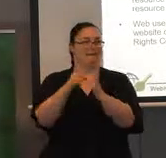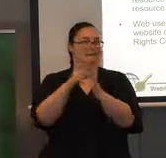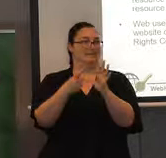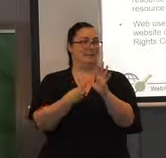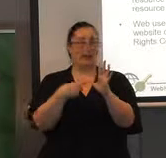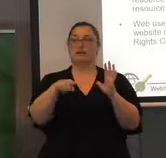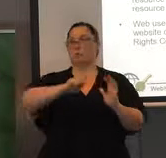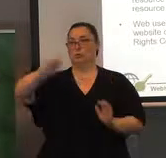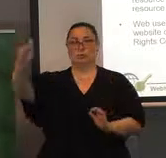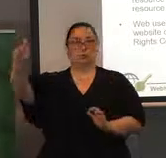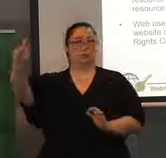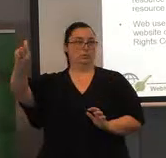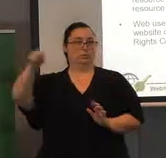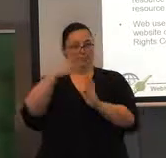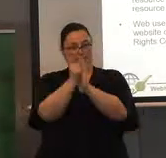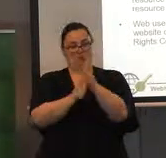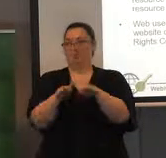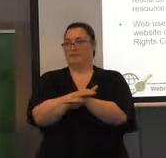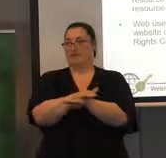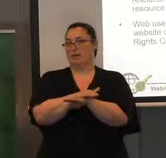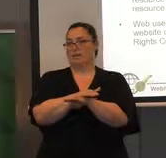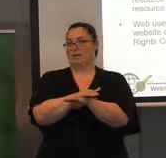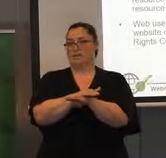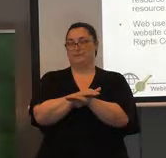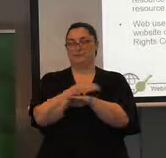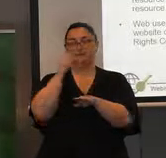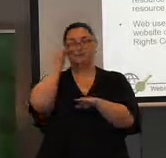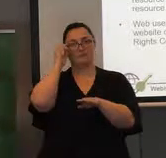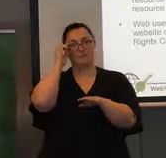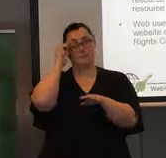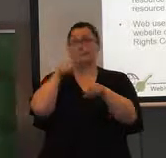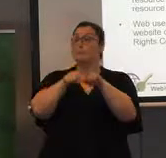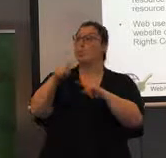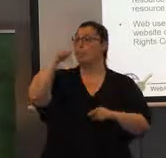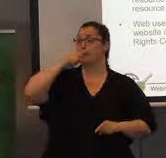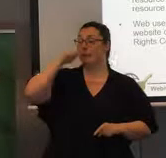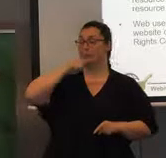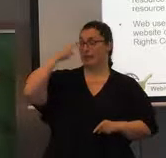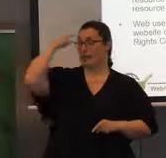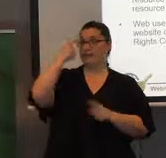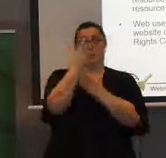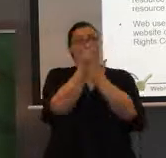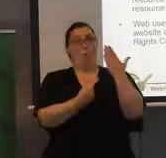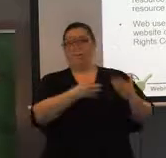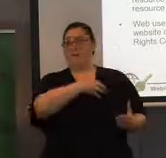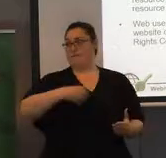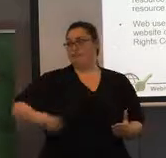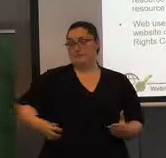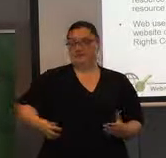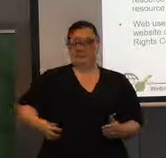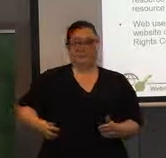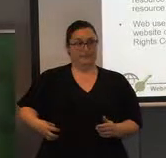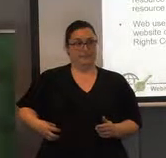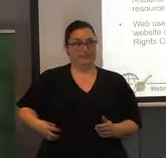Act that you can get sued under. That is the legislation that covers it. Most people, as I said, think that this only applies to